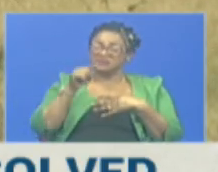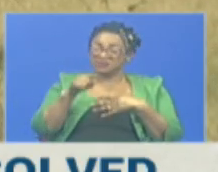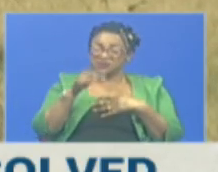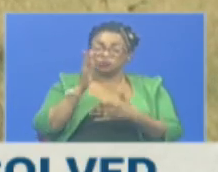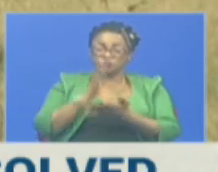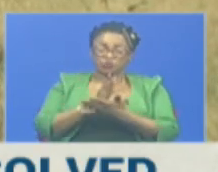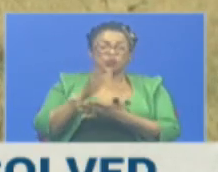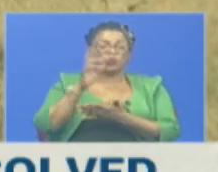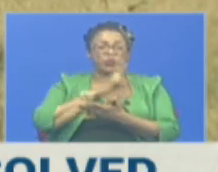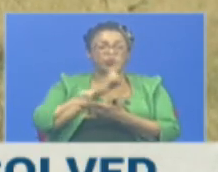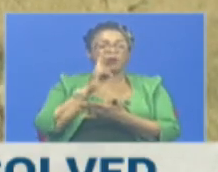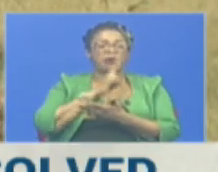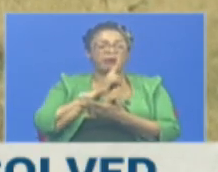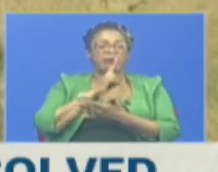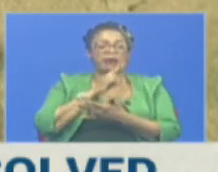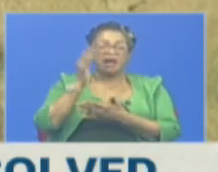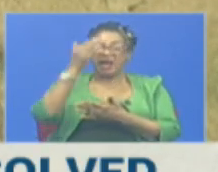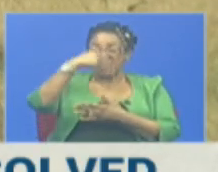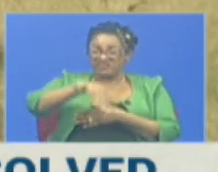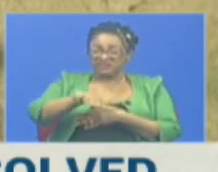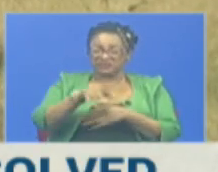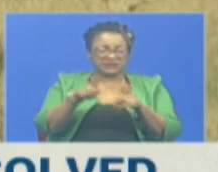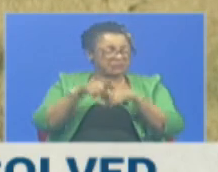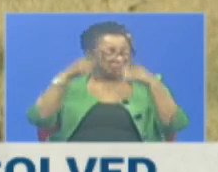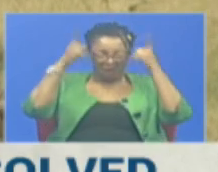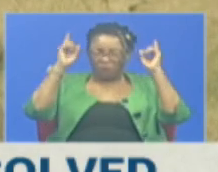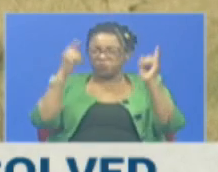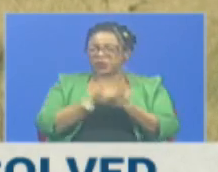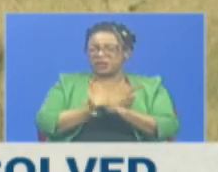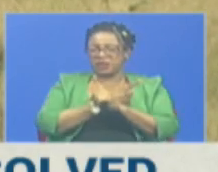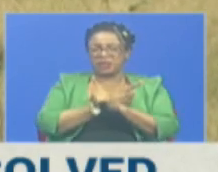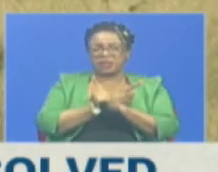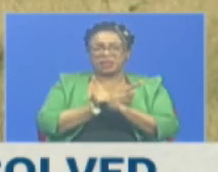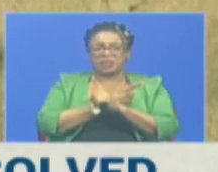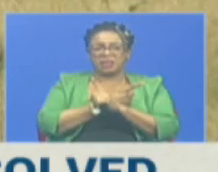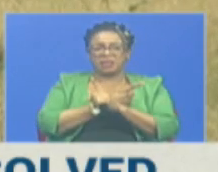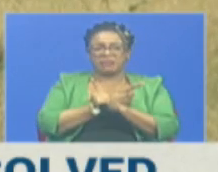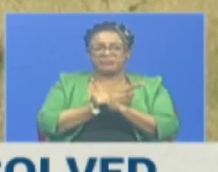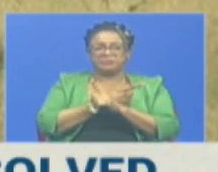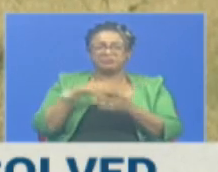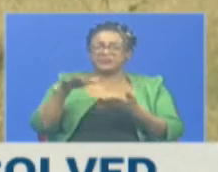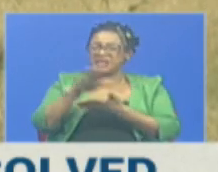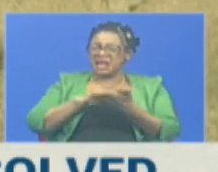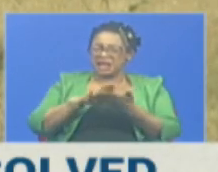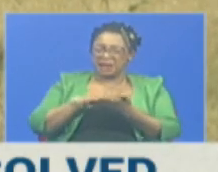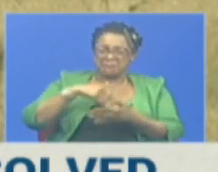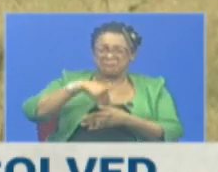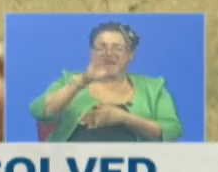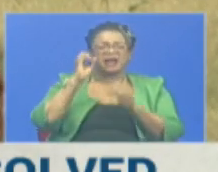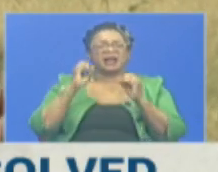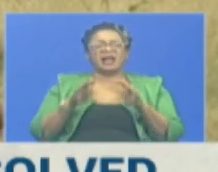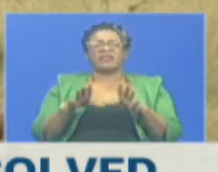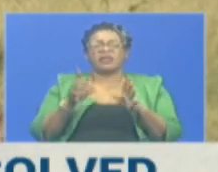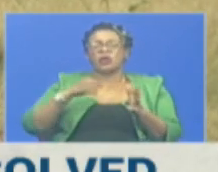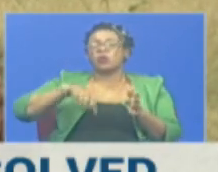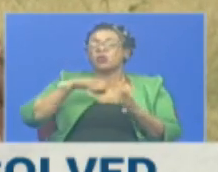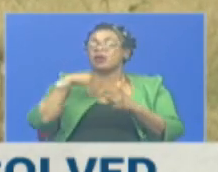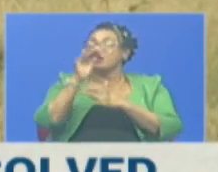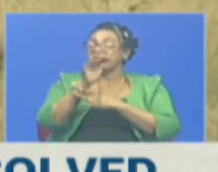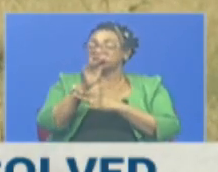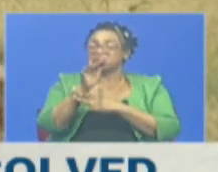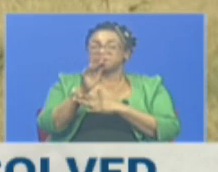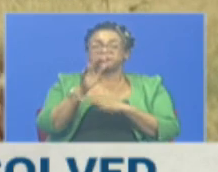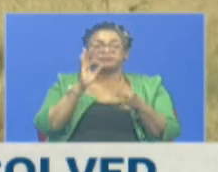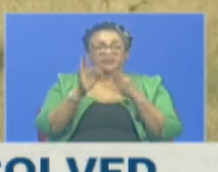Ndofu si ng'ombe na si sehemu ya huku na huku si park. Sisi tunaomba tu kama kuna